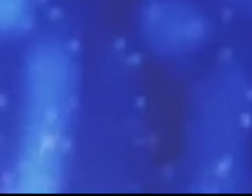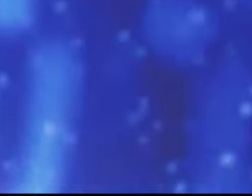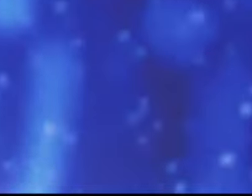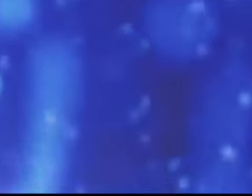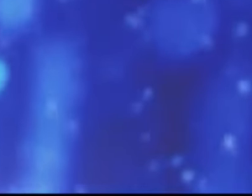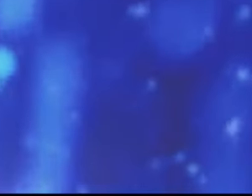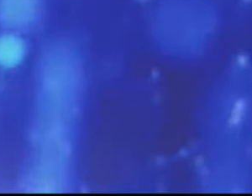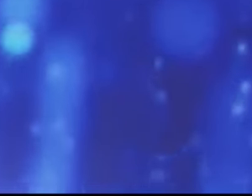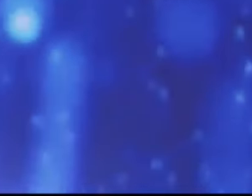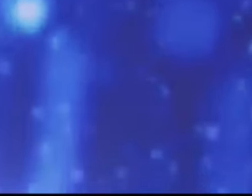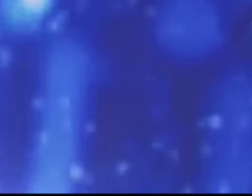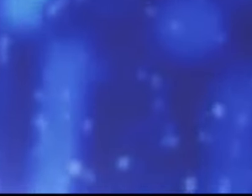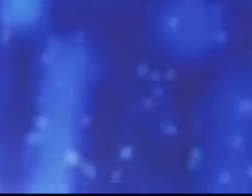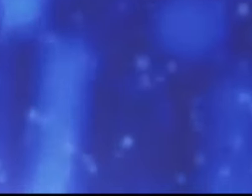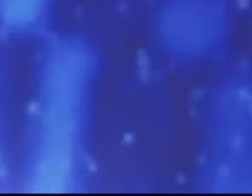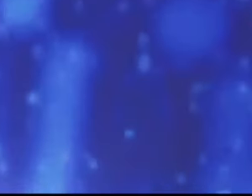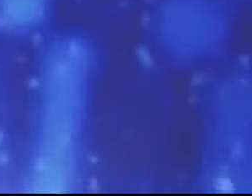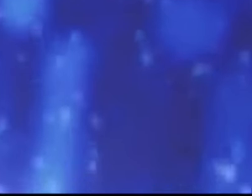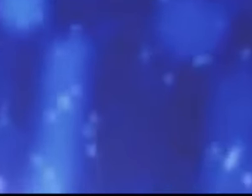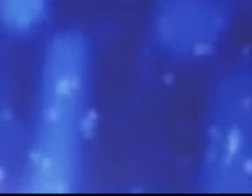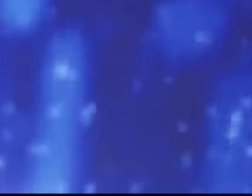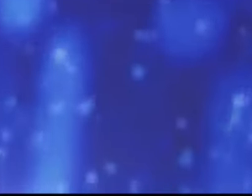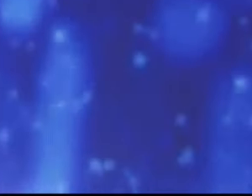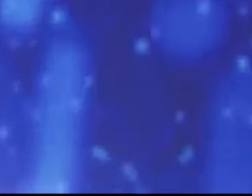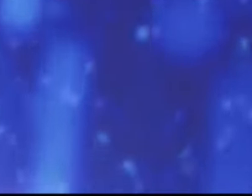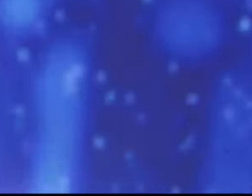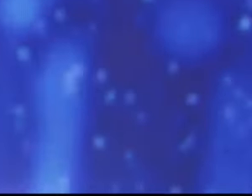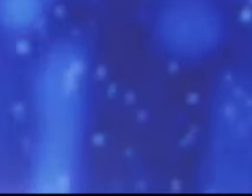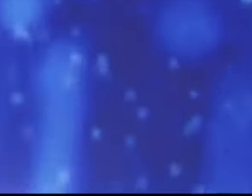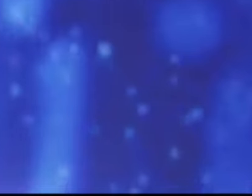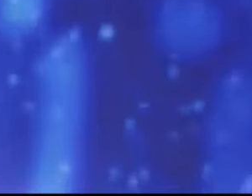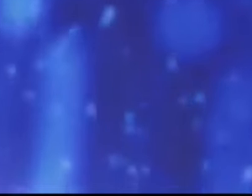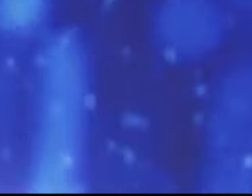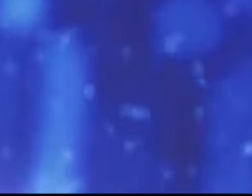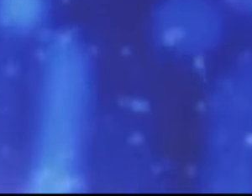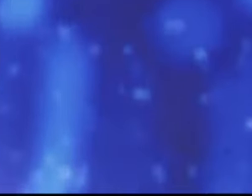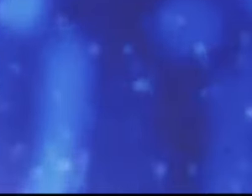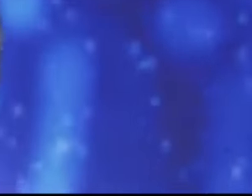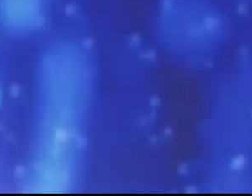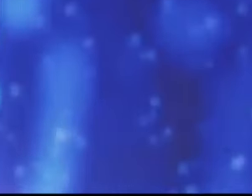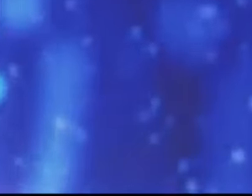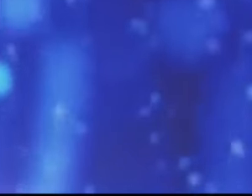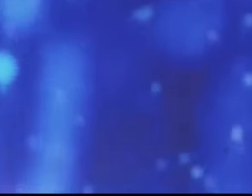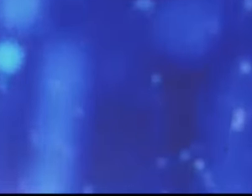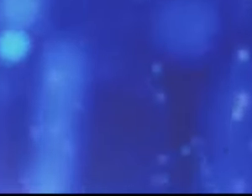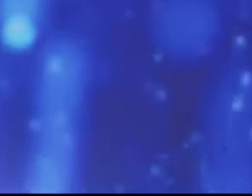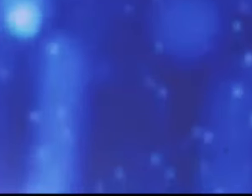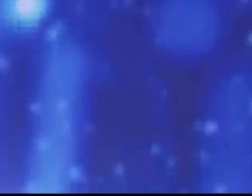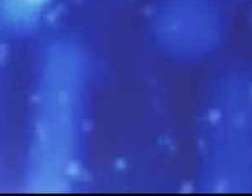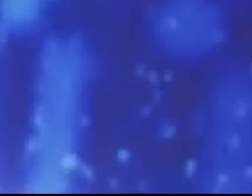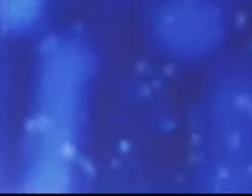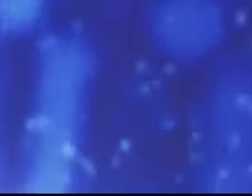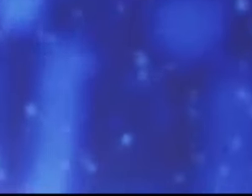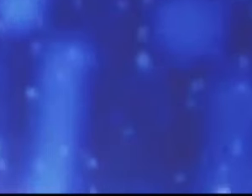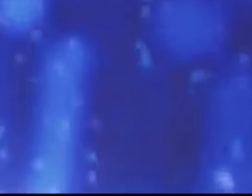power that will promote everyone, every man, every woman, every boy, every girl.